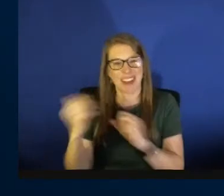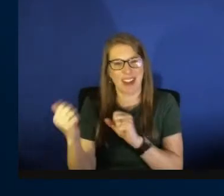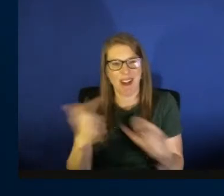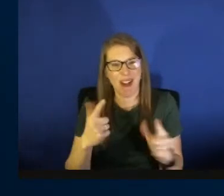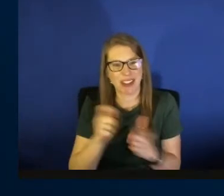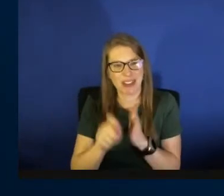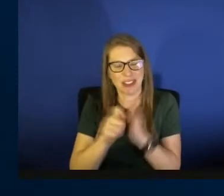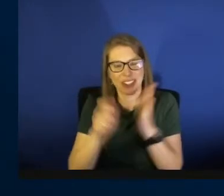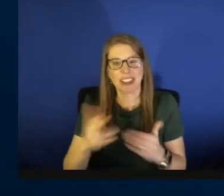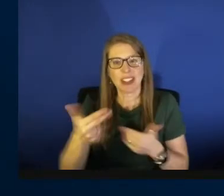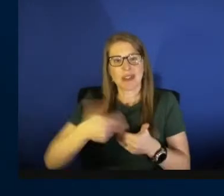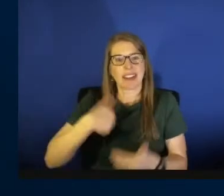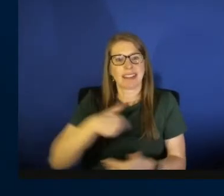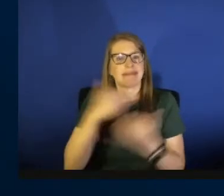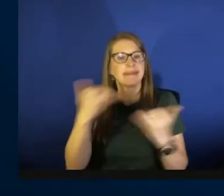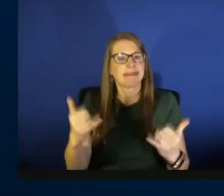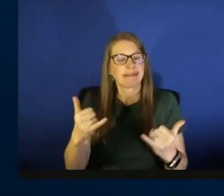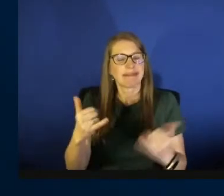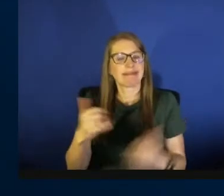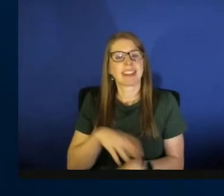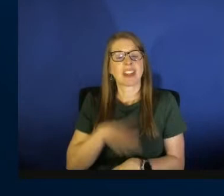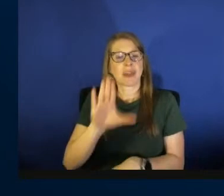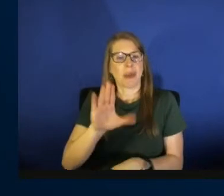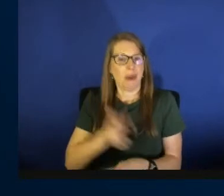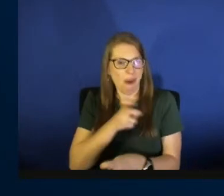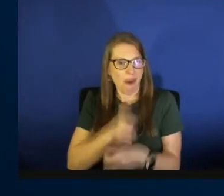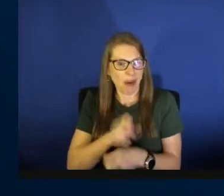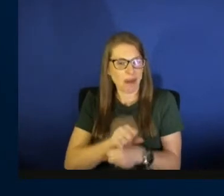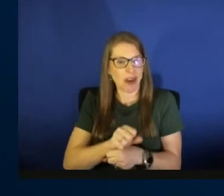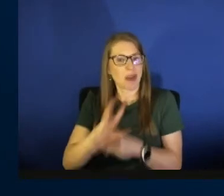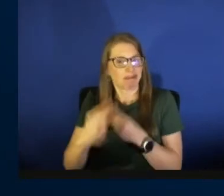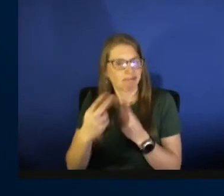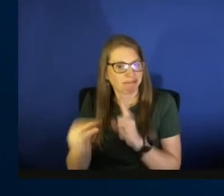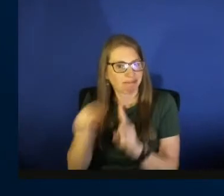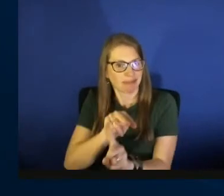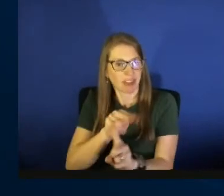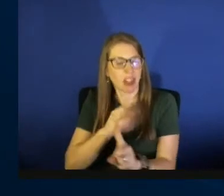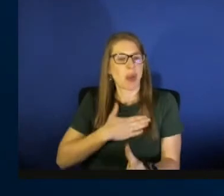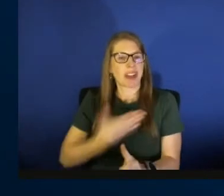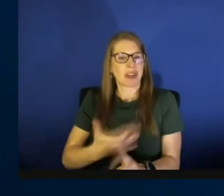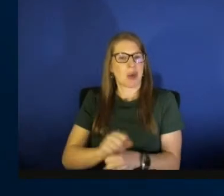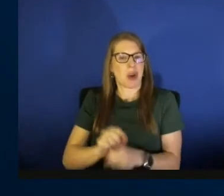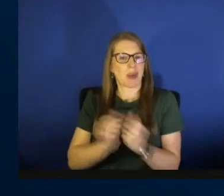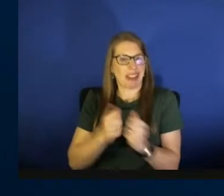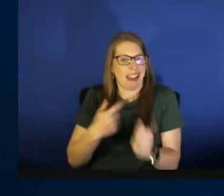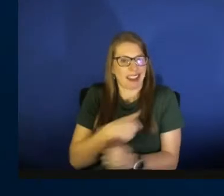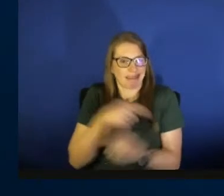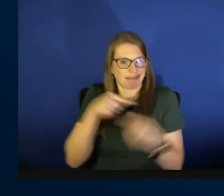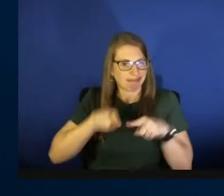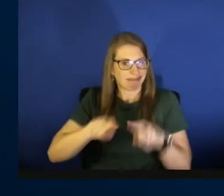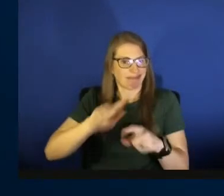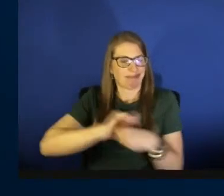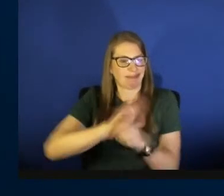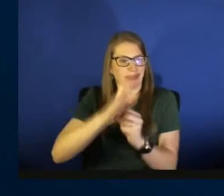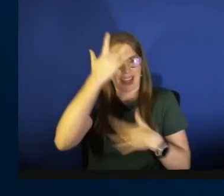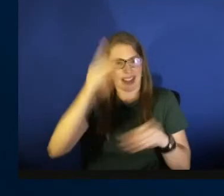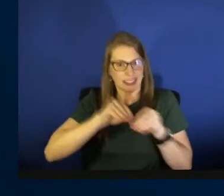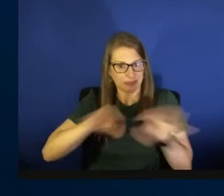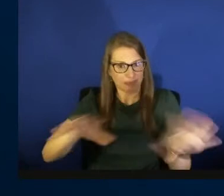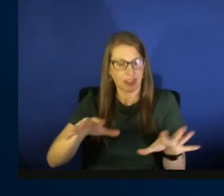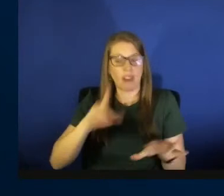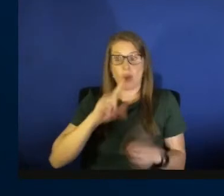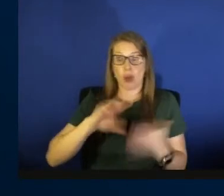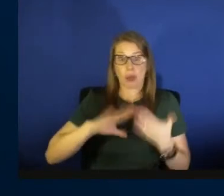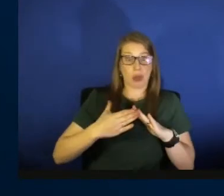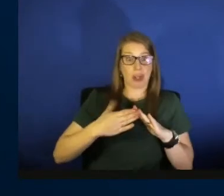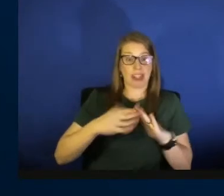today. Your insight, your hard work, your willingness to work with us throughout the pandemic for the good of our community and our states. It was